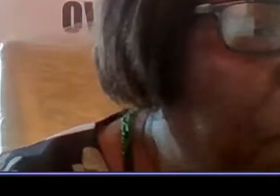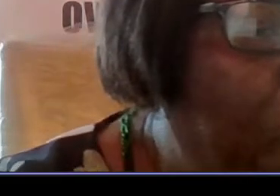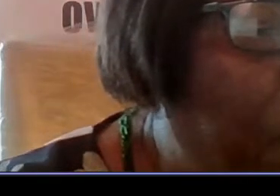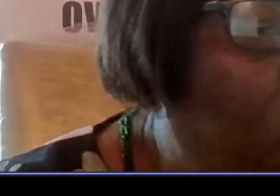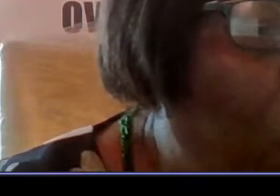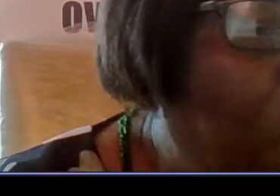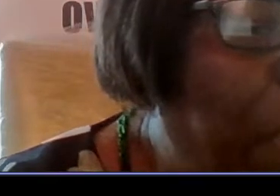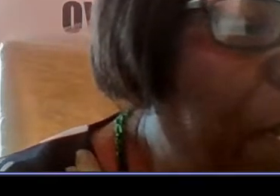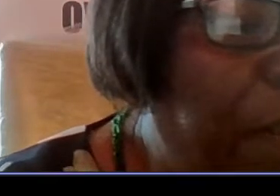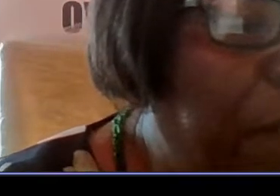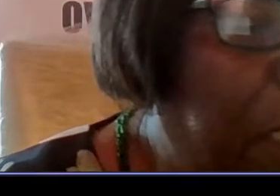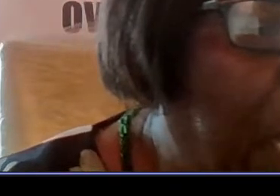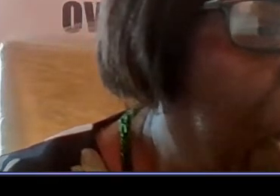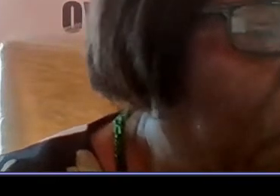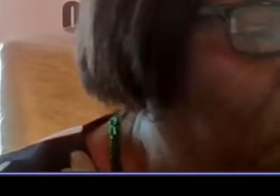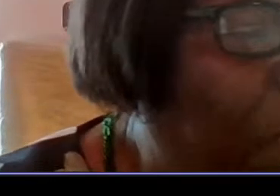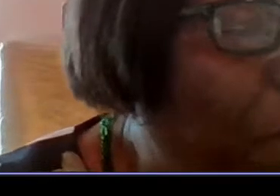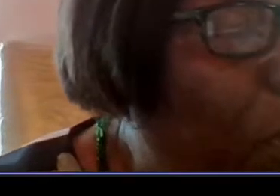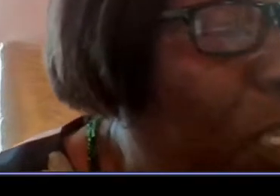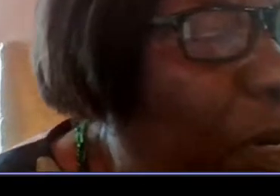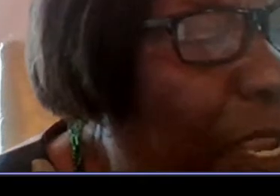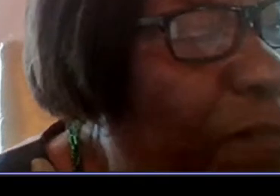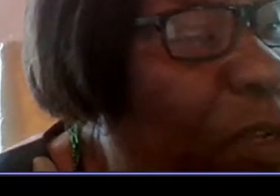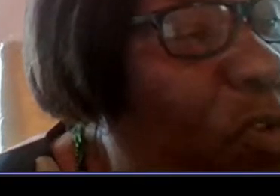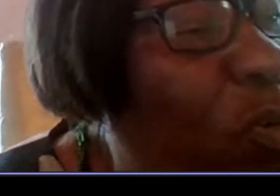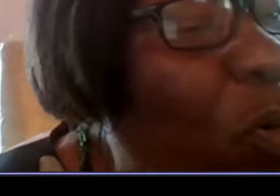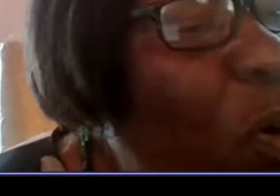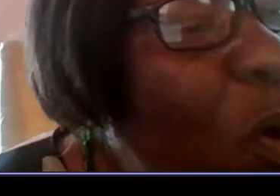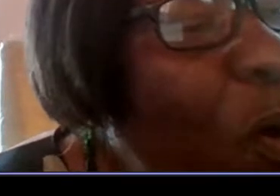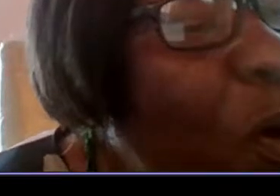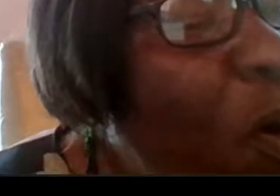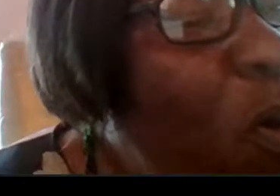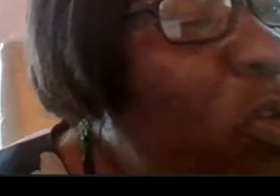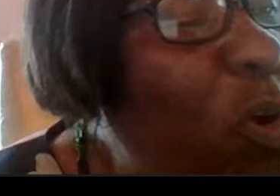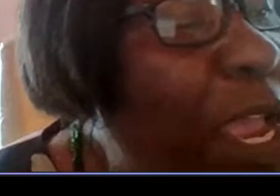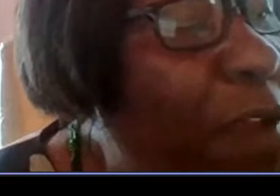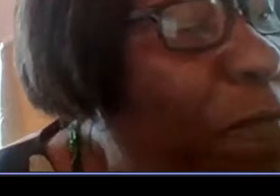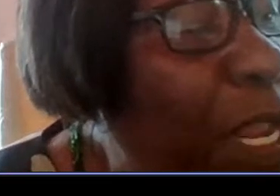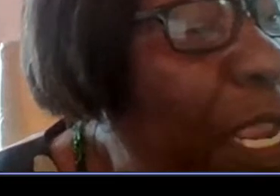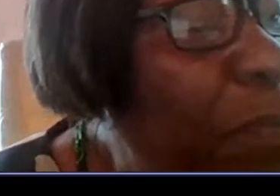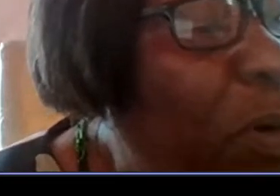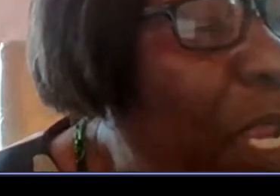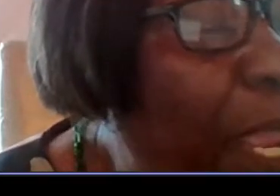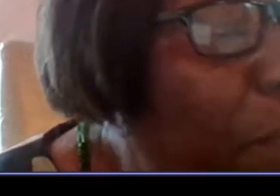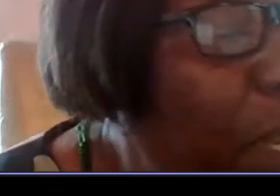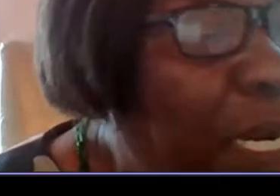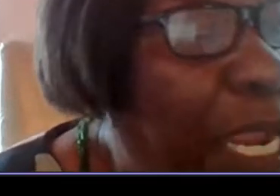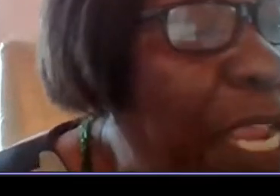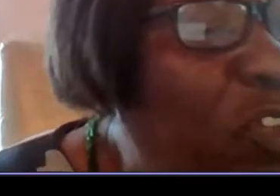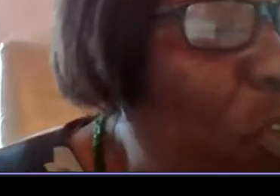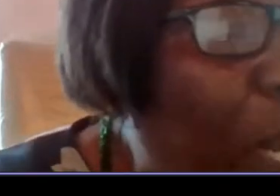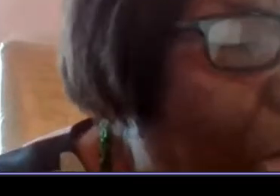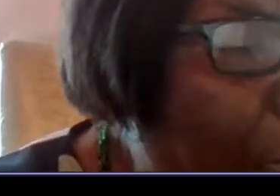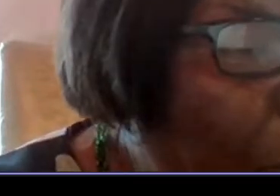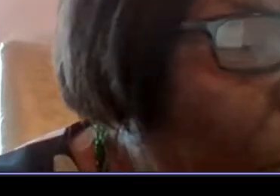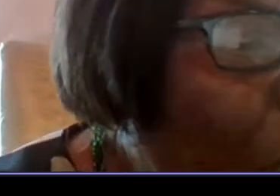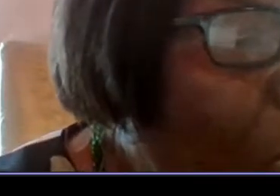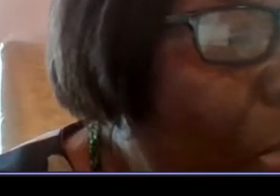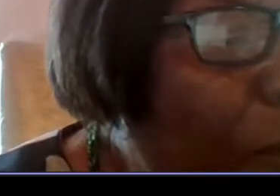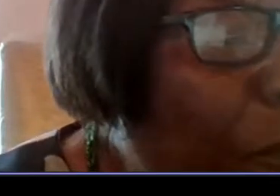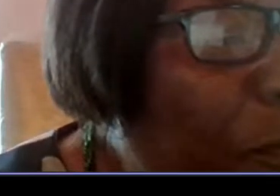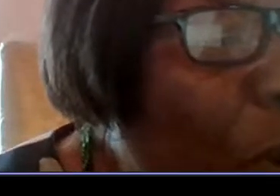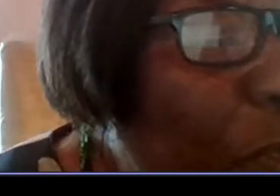very steep, narrow, and staircases, impossible even to a fairly able and middle age to